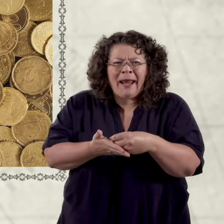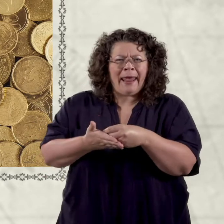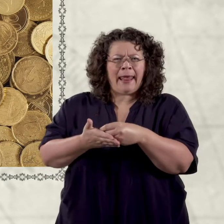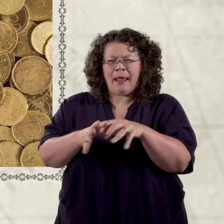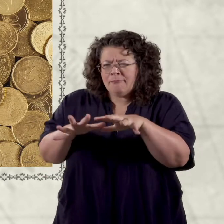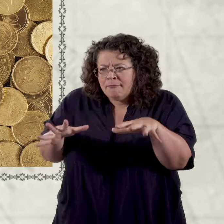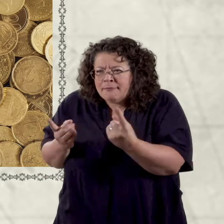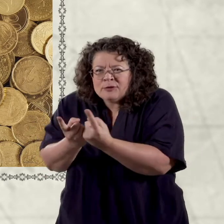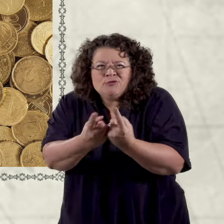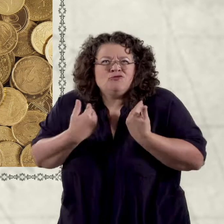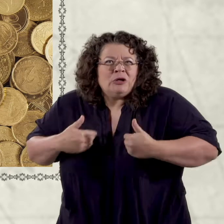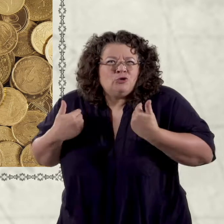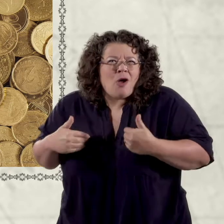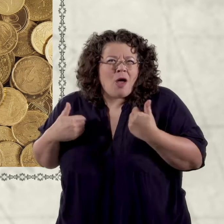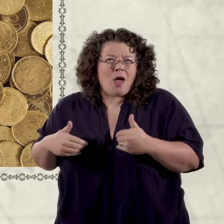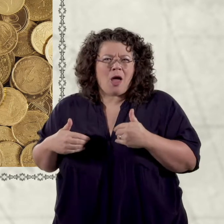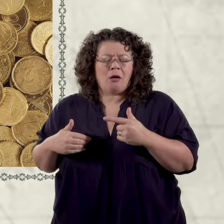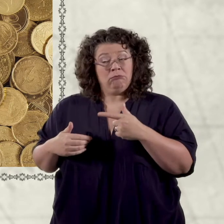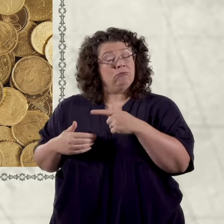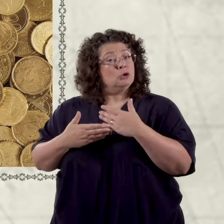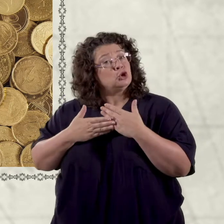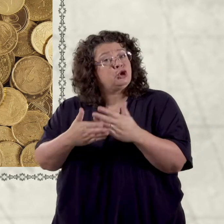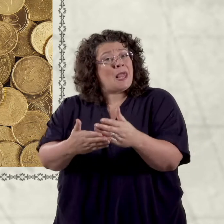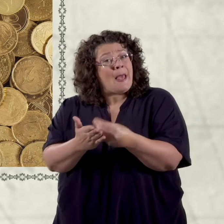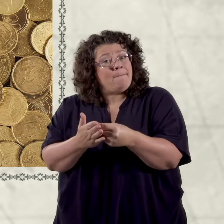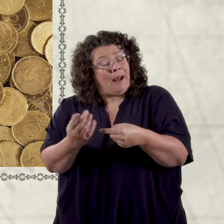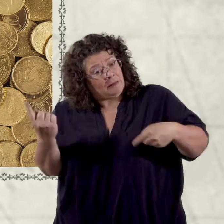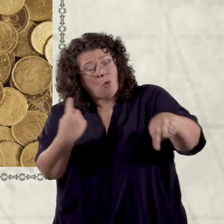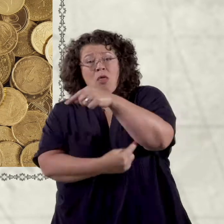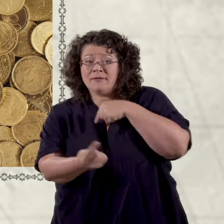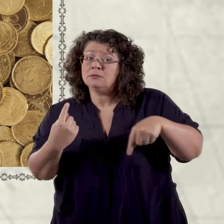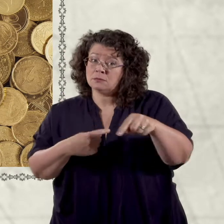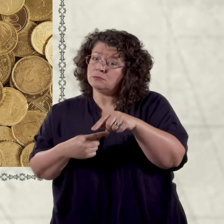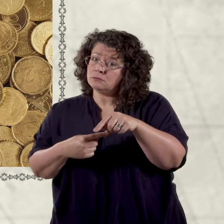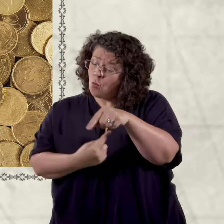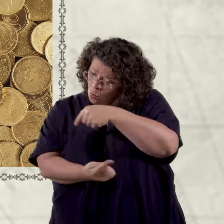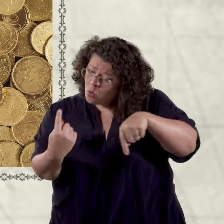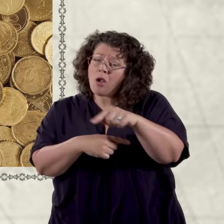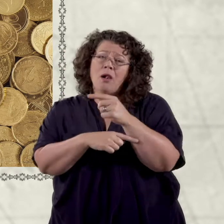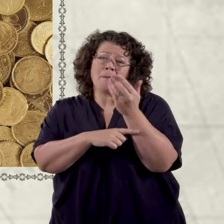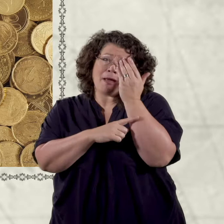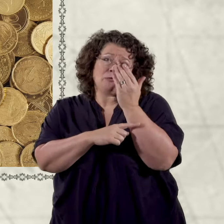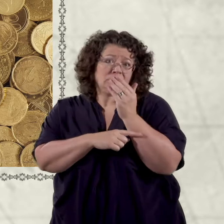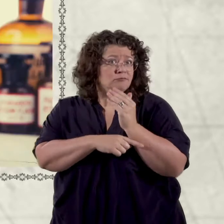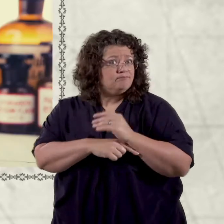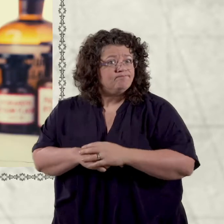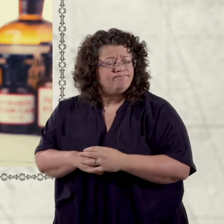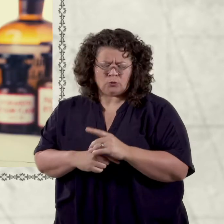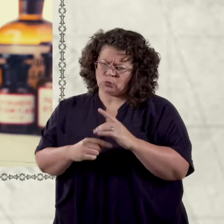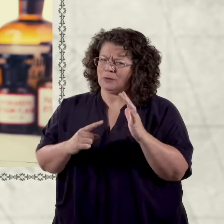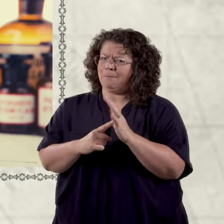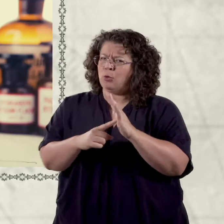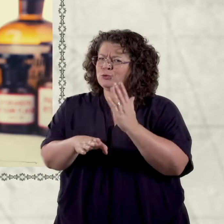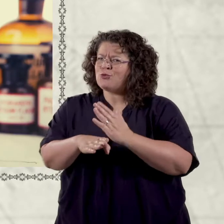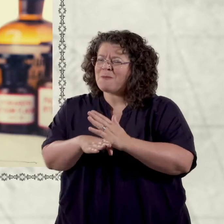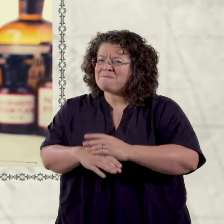treasure, and he would share all the money between us, all the pirates. Yes, a very important job. The next job